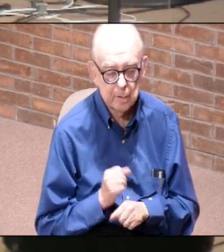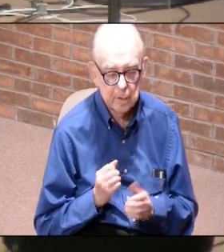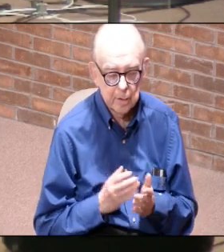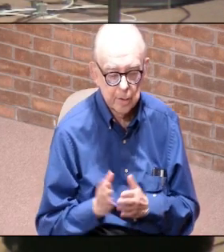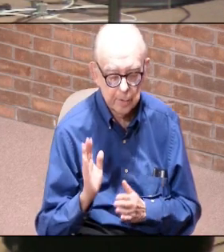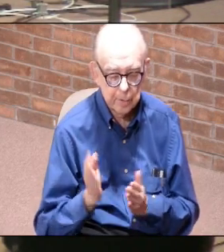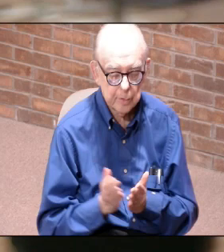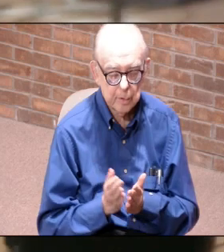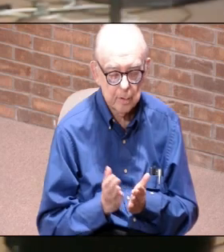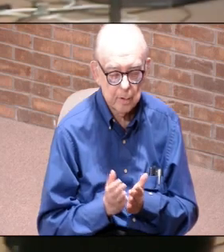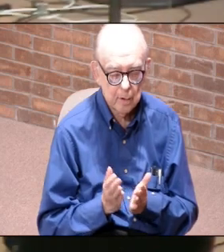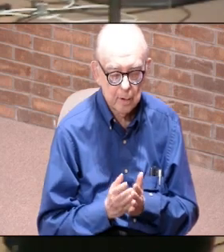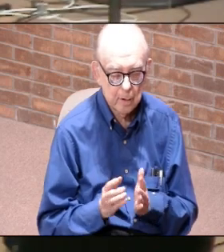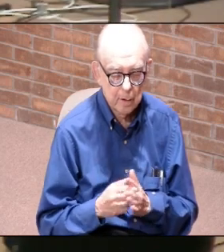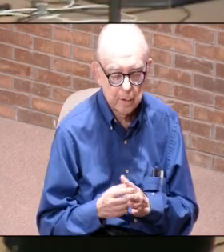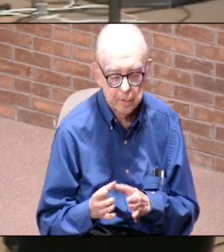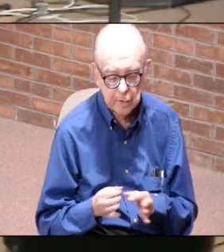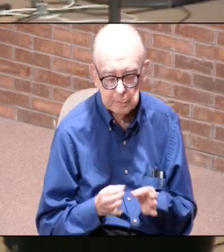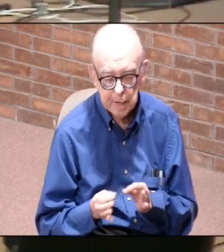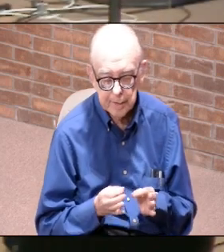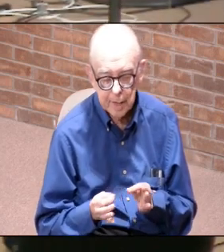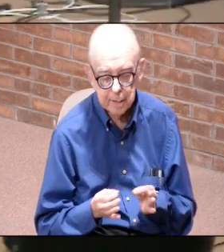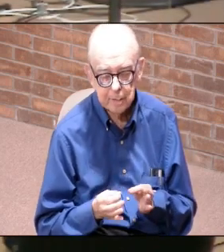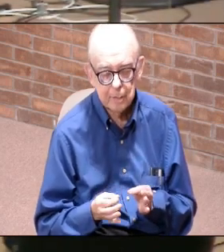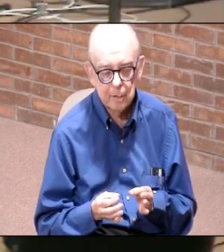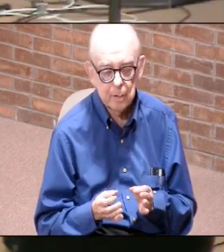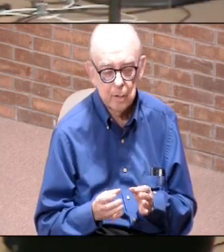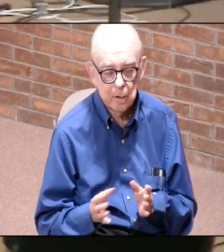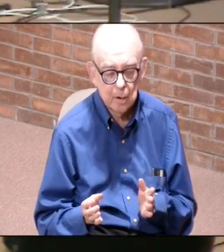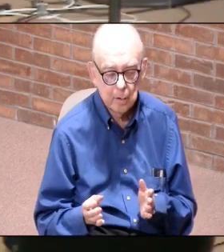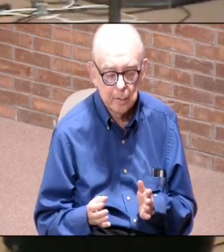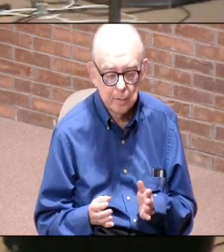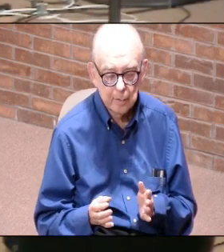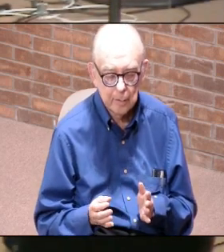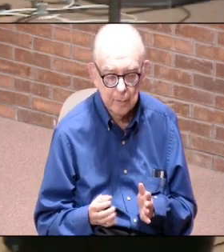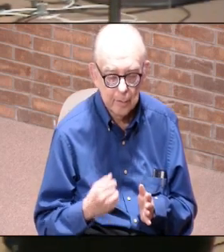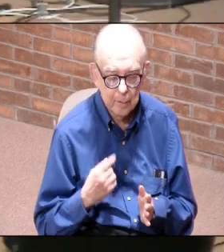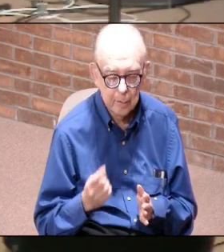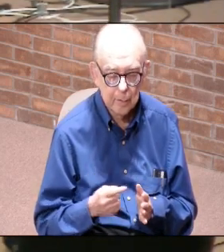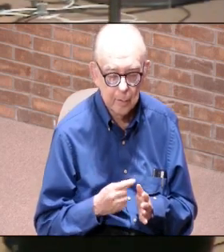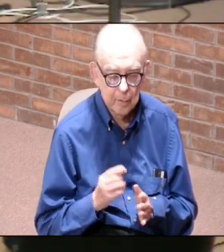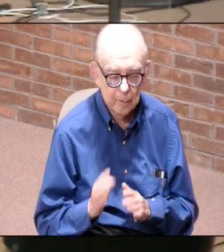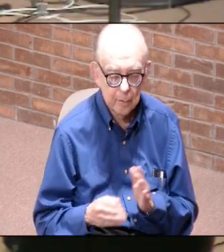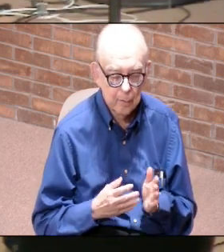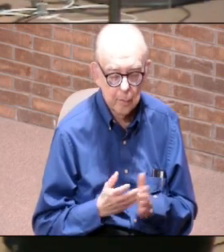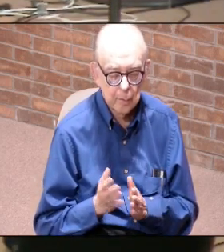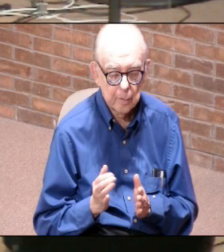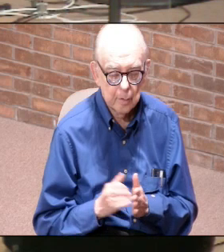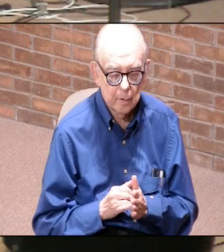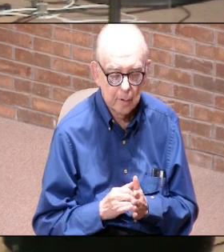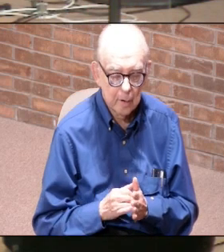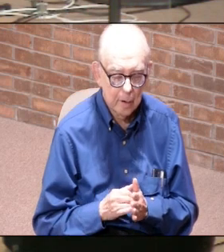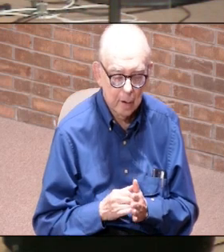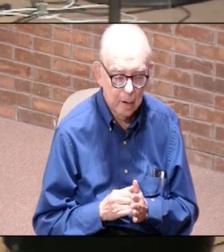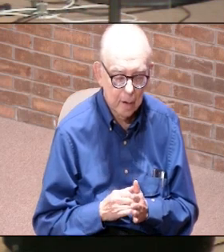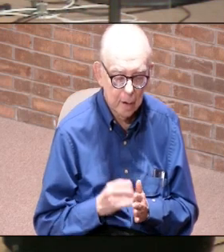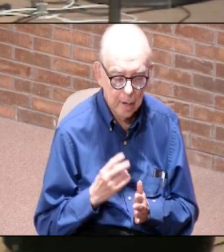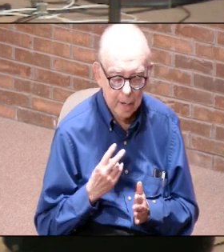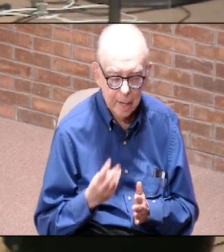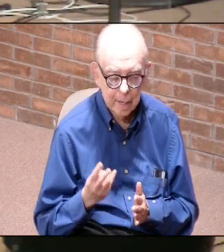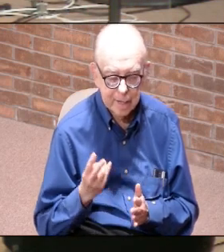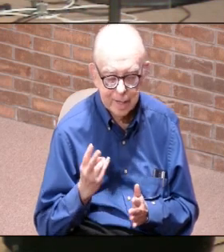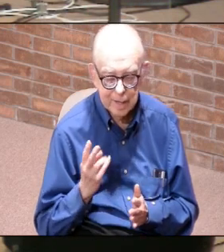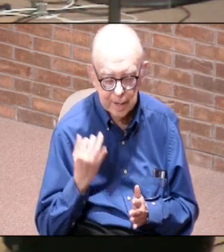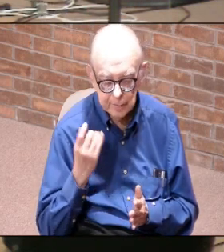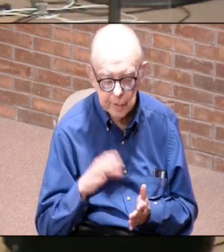his book. He's starting to define it. And so we're going to kind of walk through this to see if we can